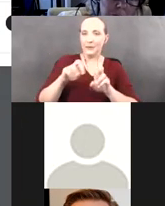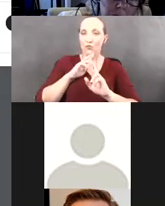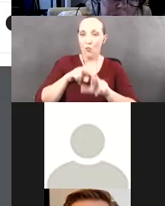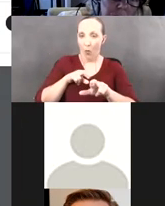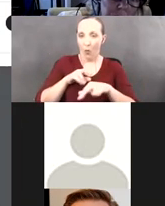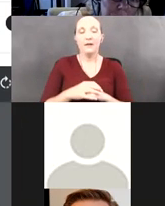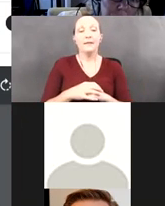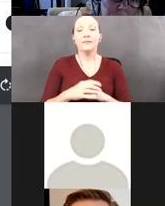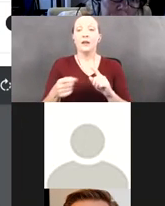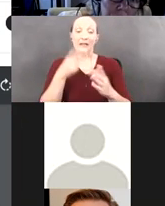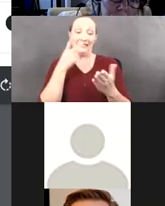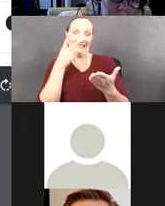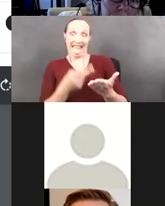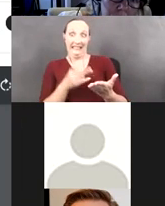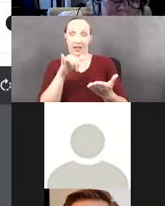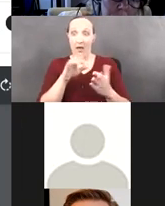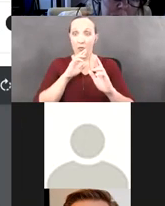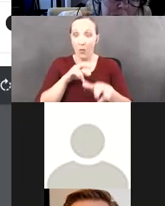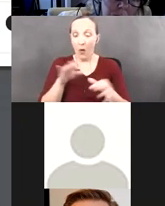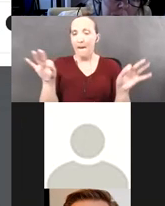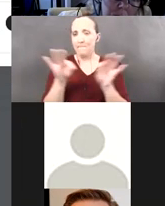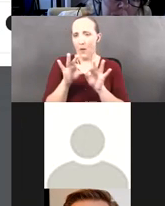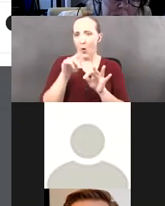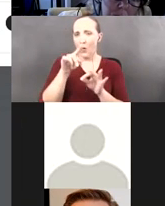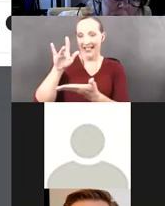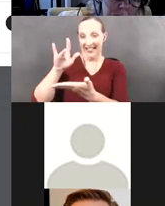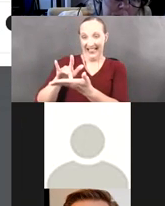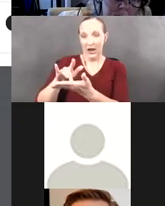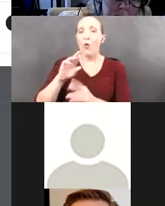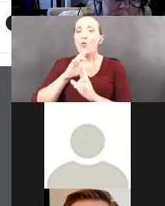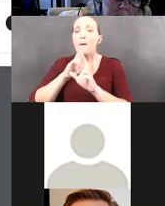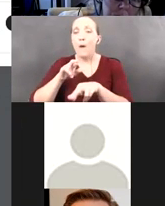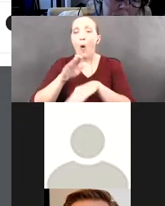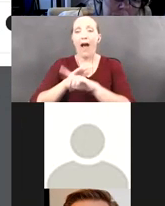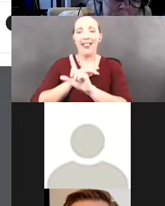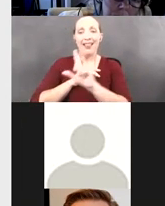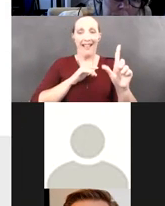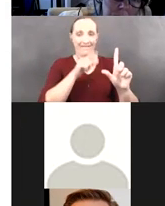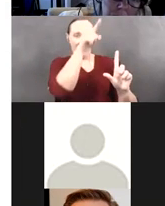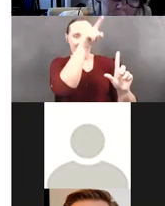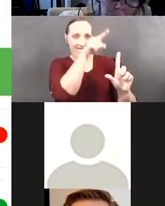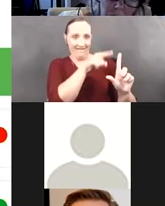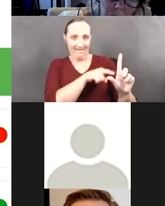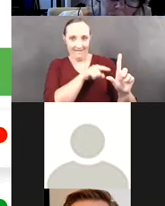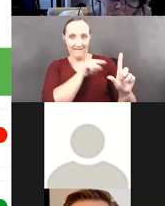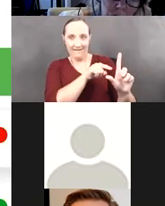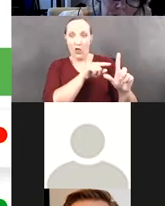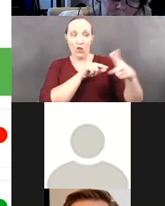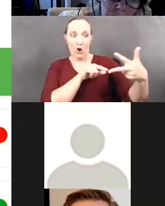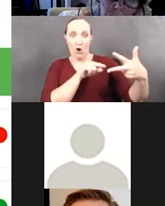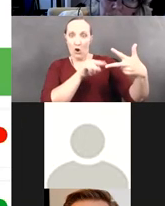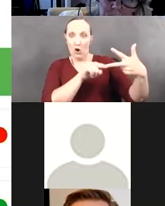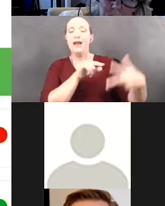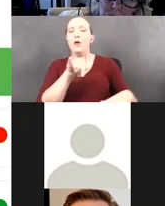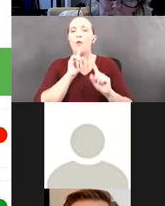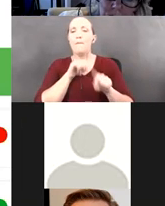to Great see the Minds assessment InSync. Para reports, ver click on los informes de Reports examen, por on the favor, haga left-hand clic side en of the Reports, screen. Informes, en la parte izquierda